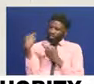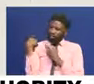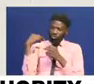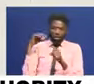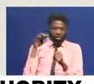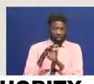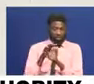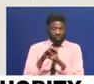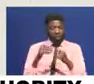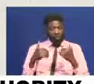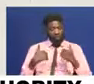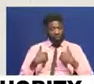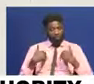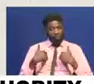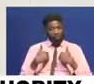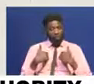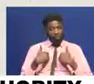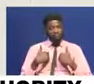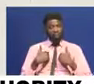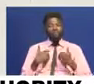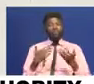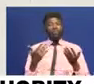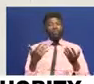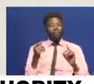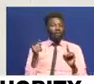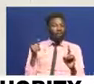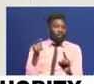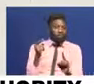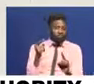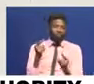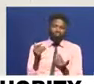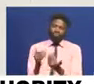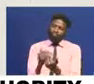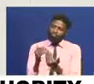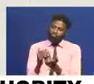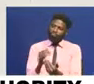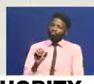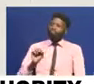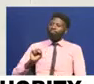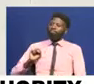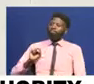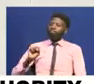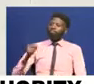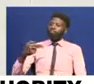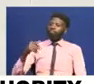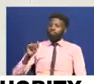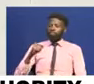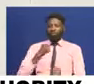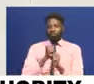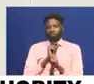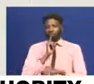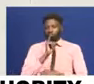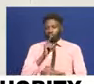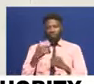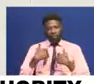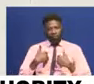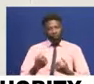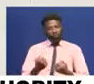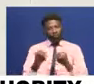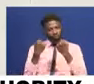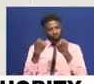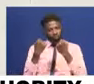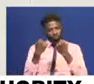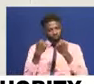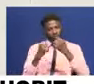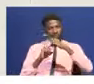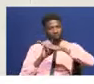to birth and nurture this kid that is SHA, and ensure that you lay a proper and a firm foundation for